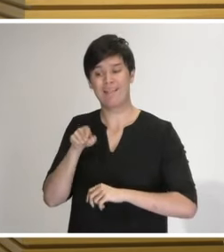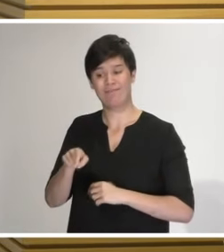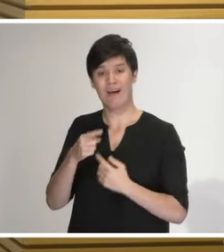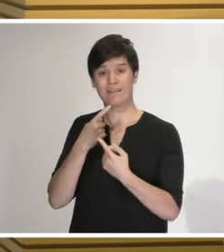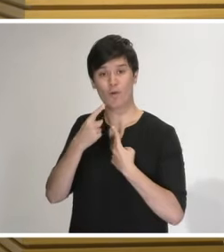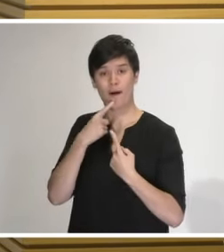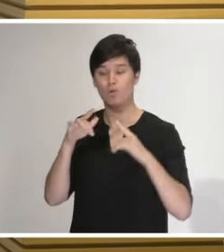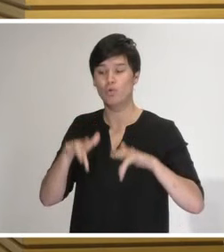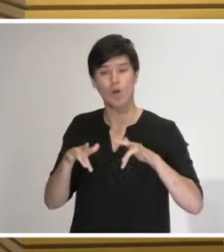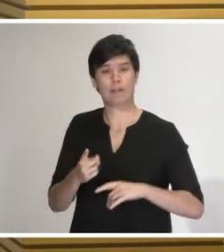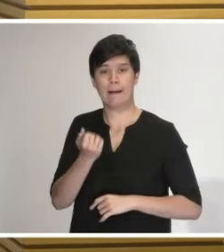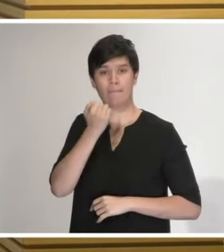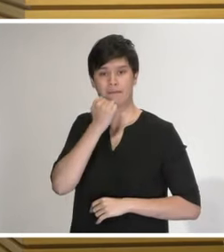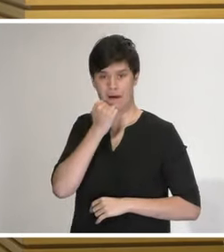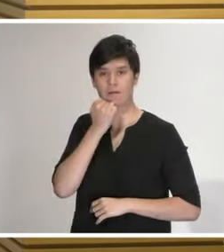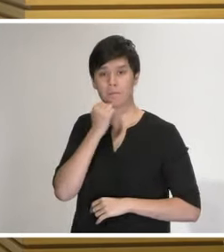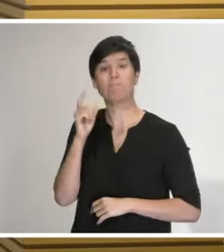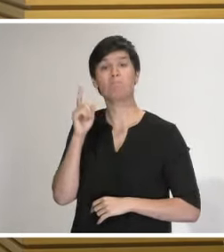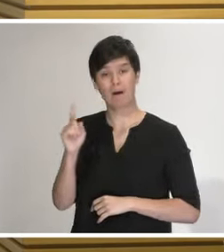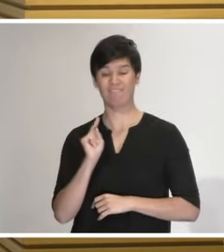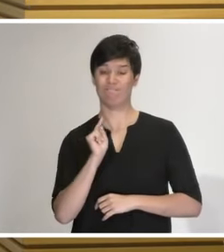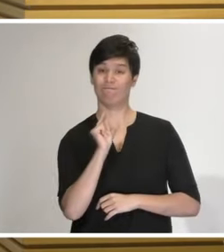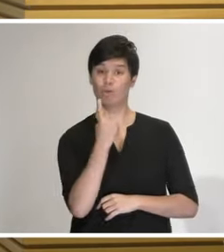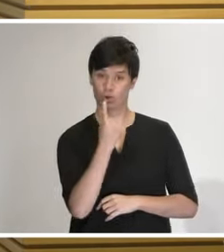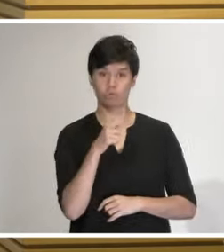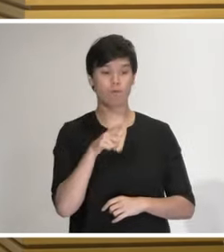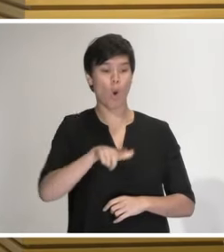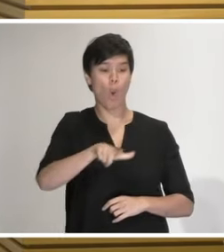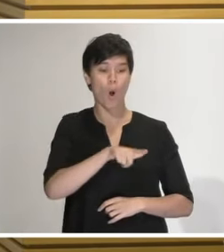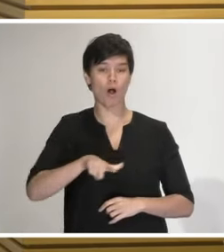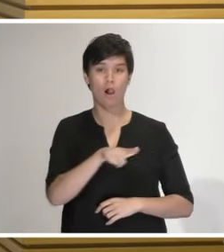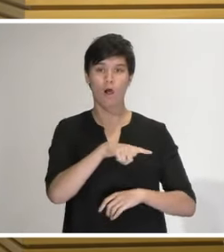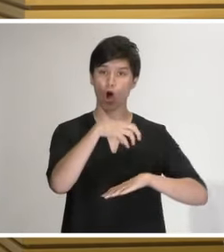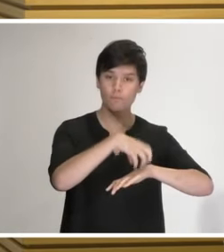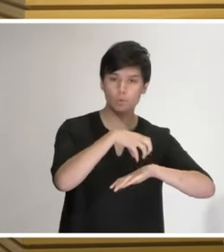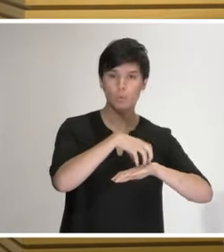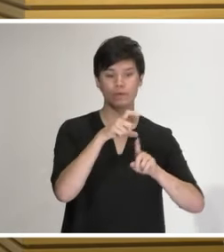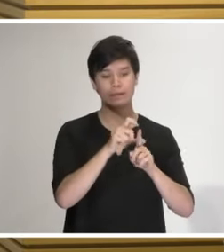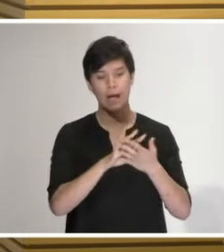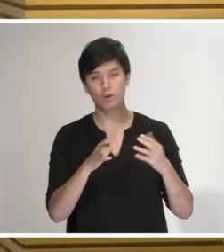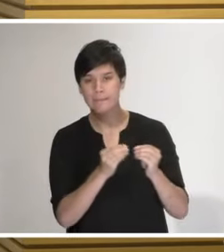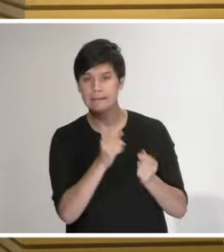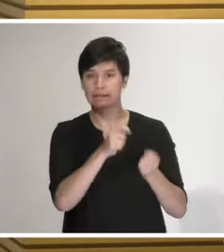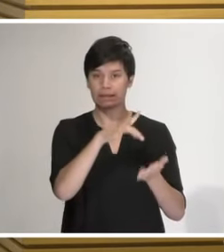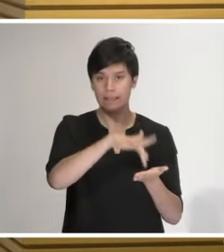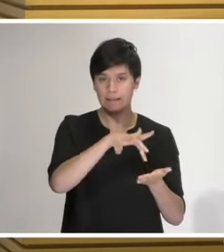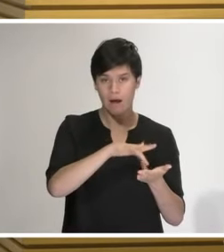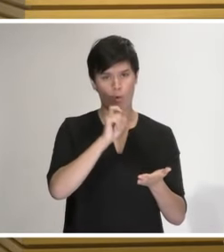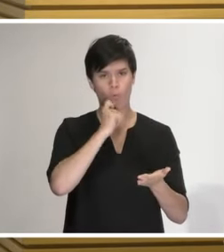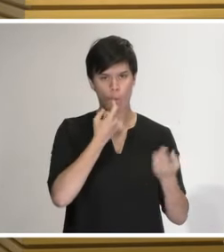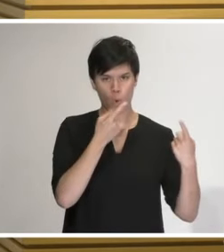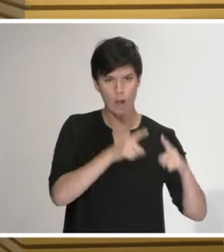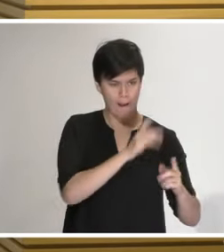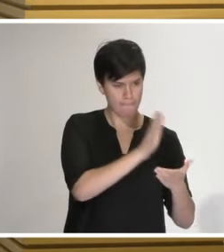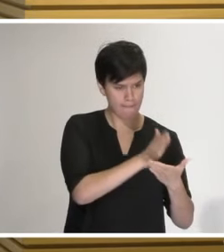but our public health units are doing that at a local level, and the definition of community transmission is an